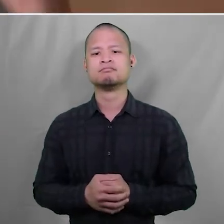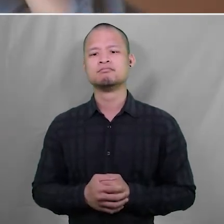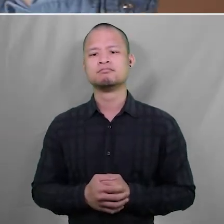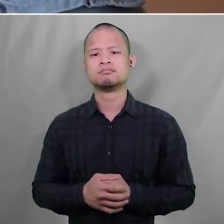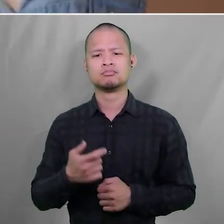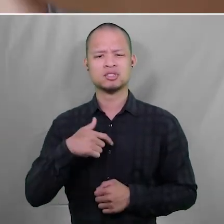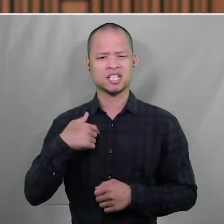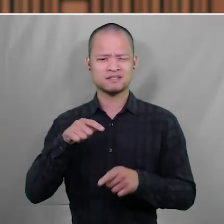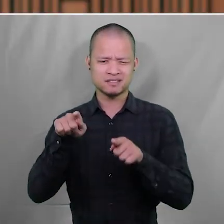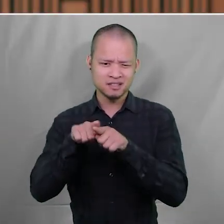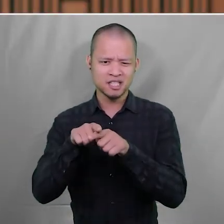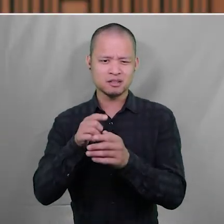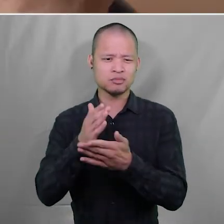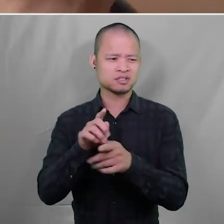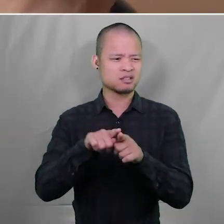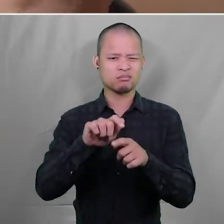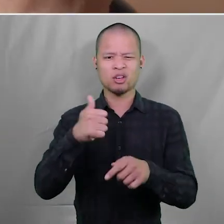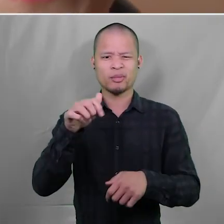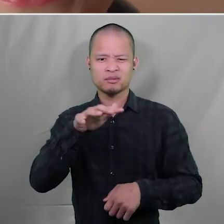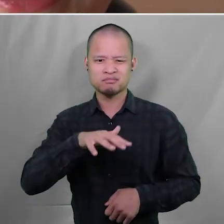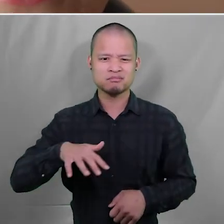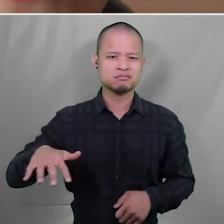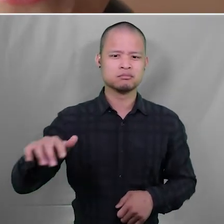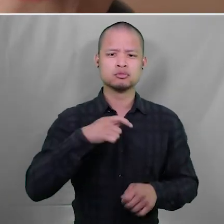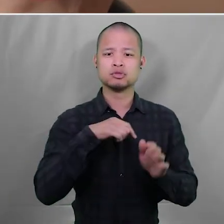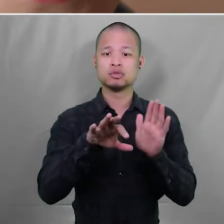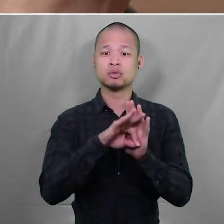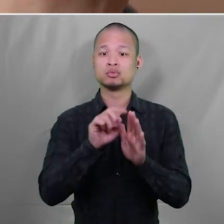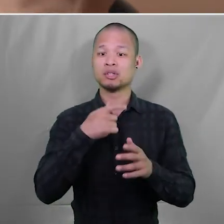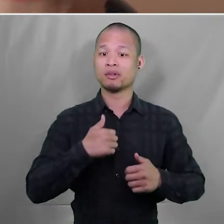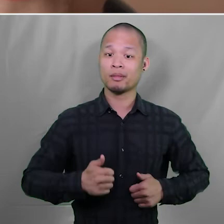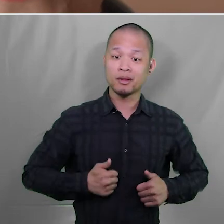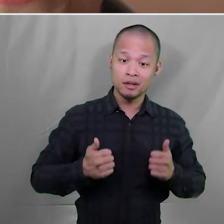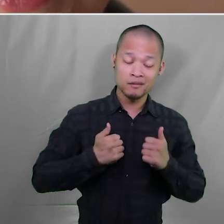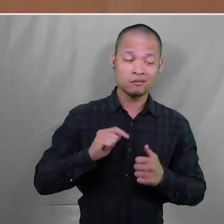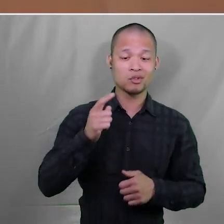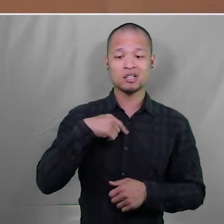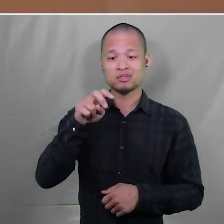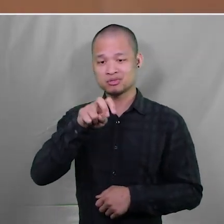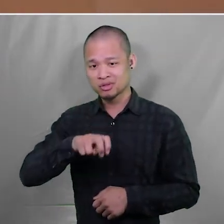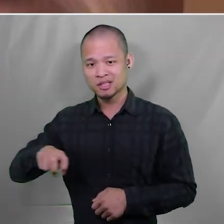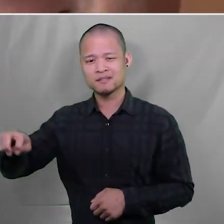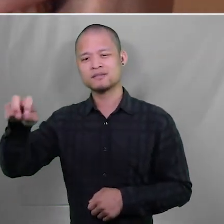We have the same rights as others to choose where we live and where we travel.